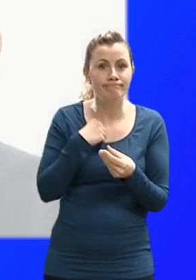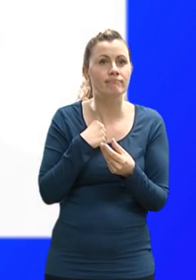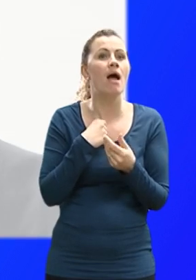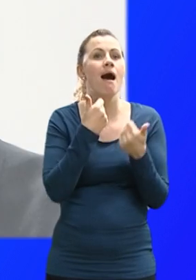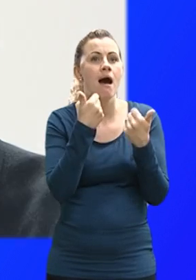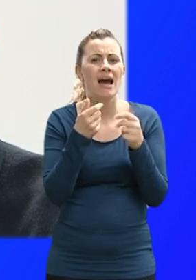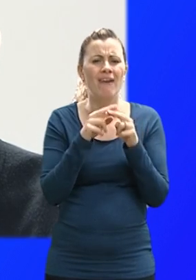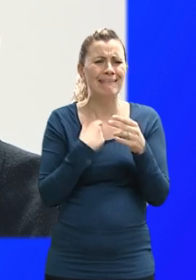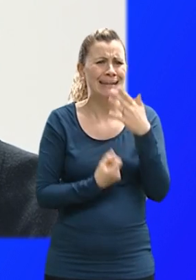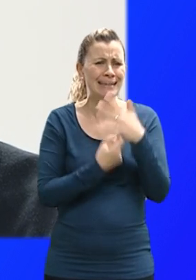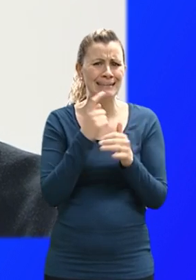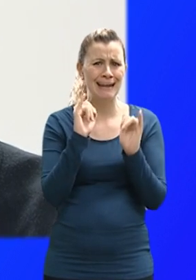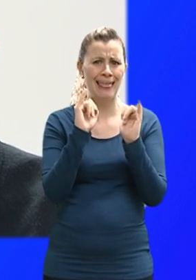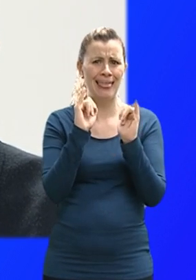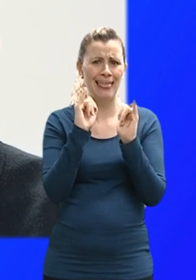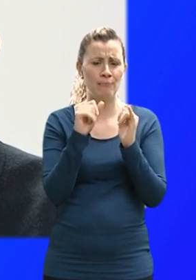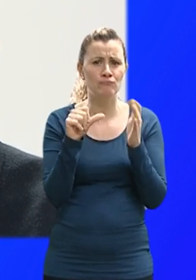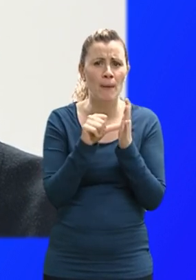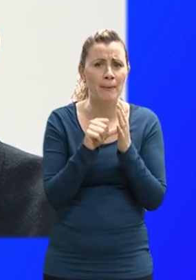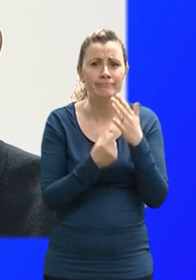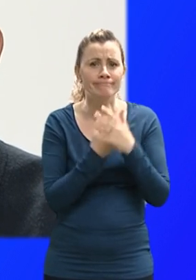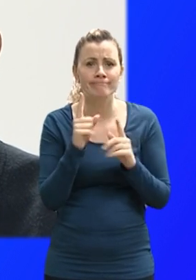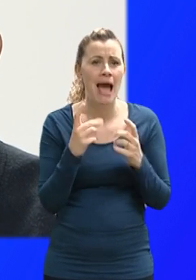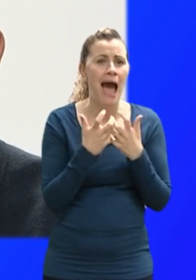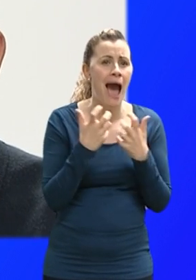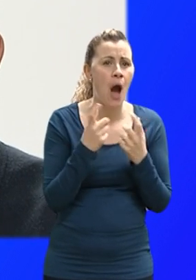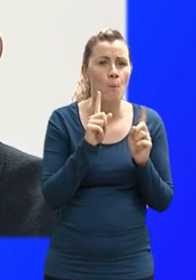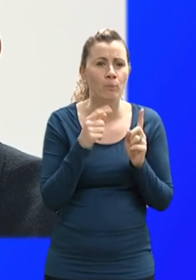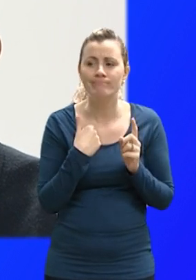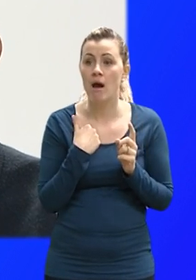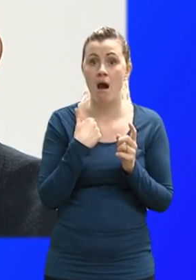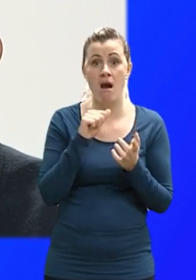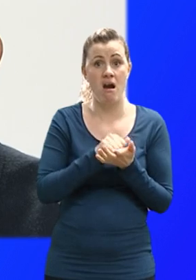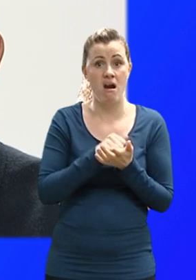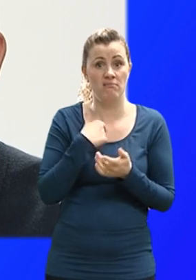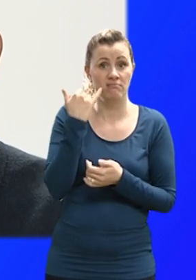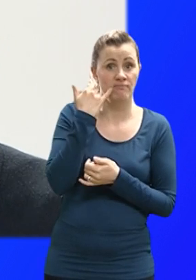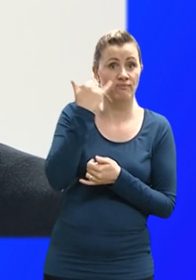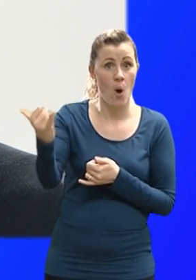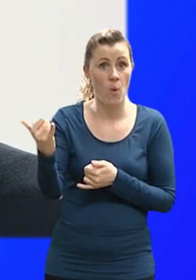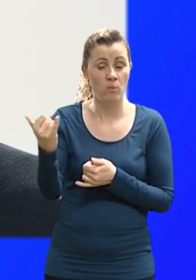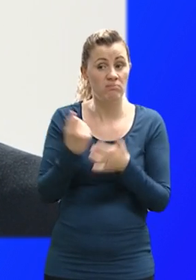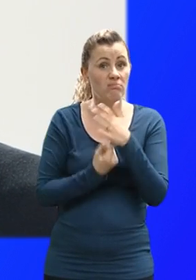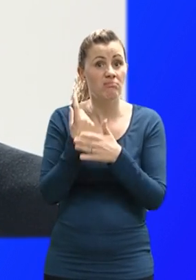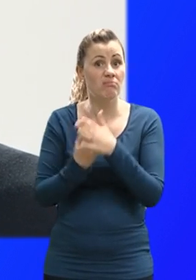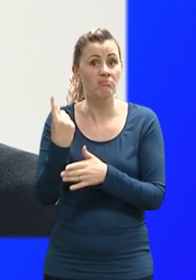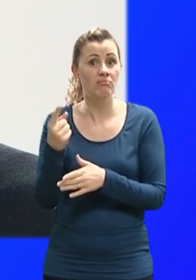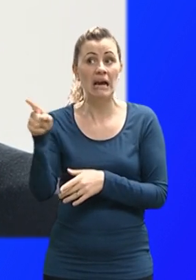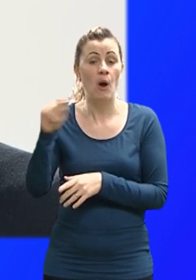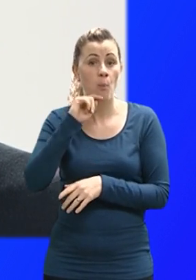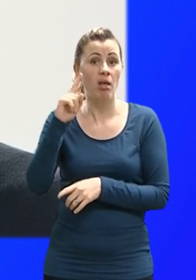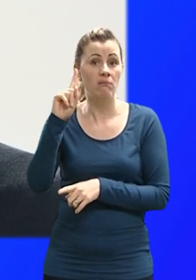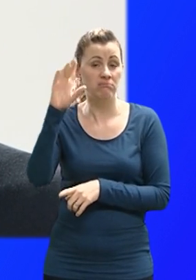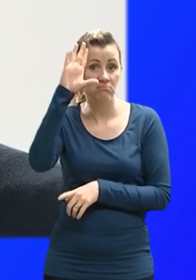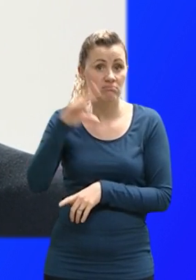this man. And if I have a problem, I'll go in and say, Anthony, they call him, and he'll usually sort things out. Or sometimes if something's gone